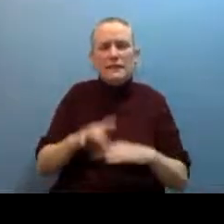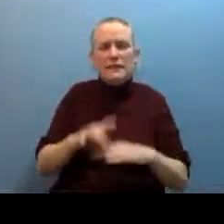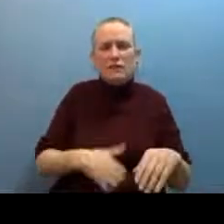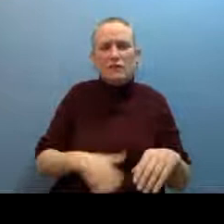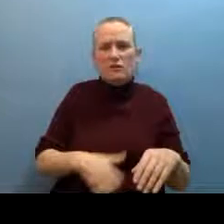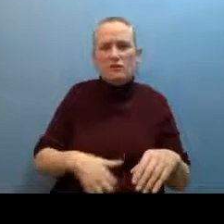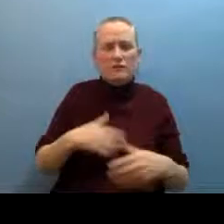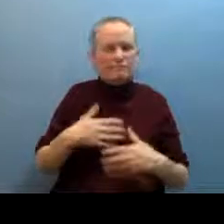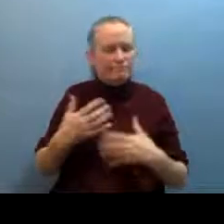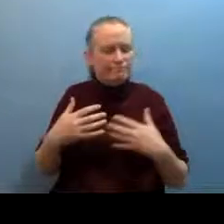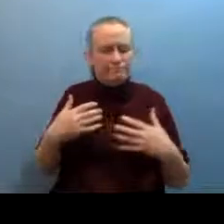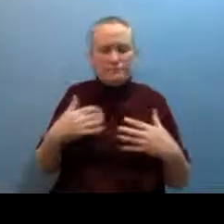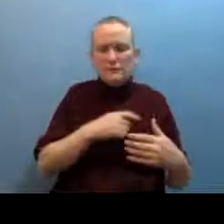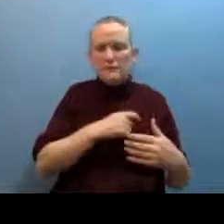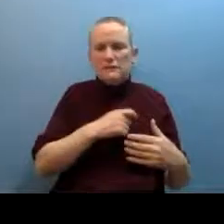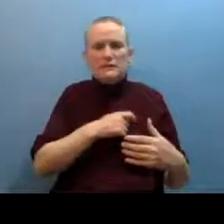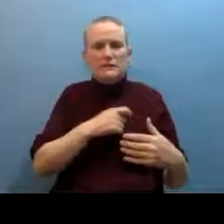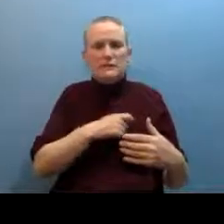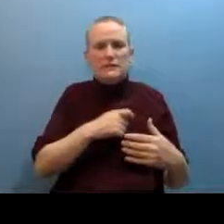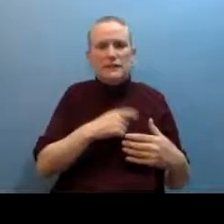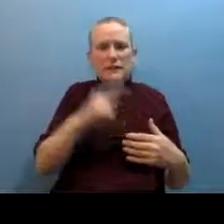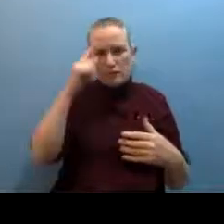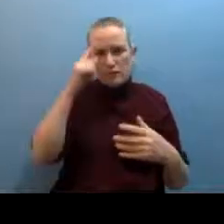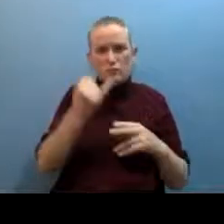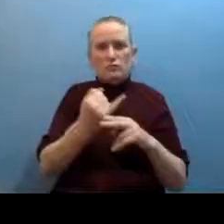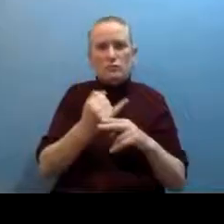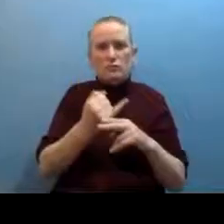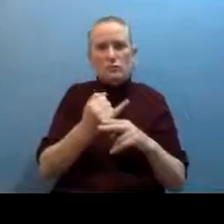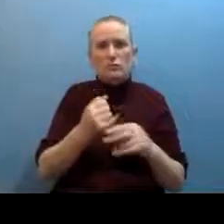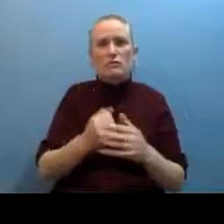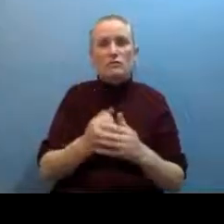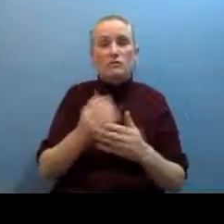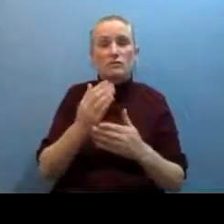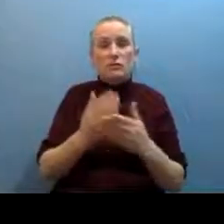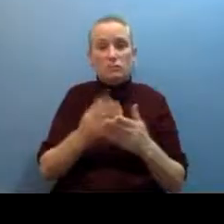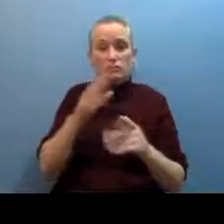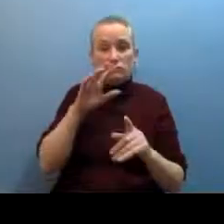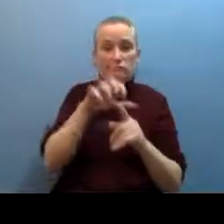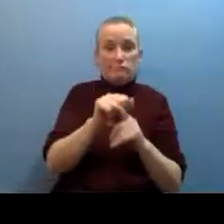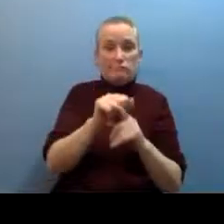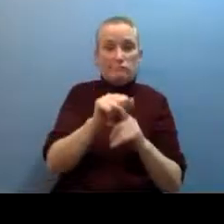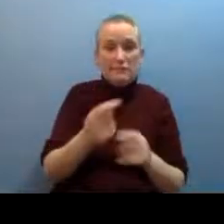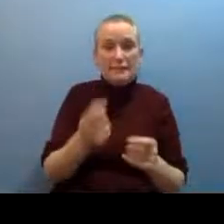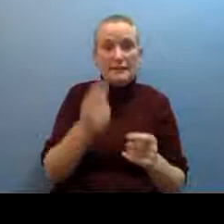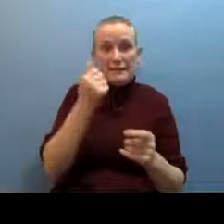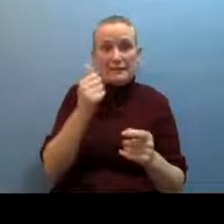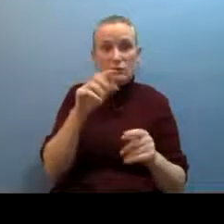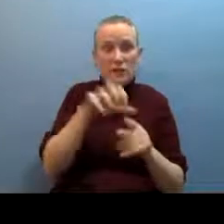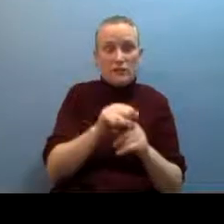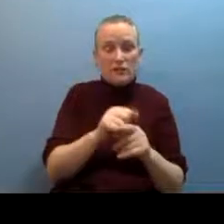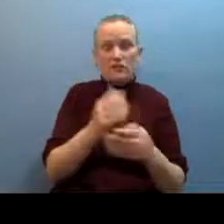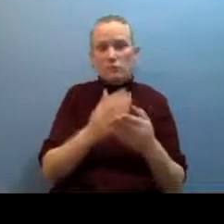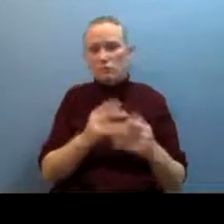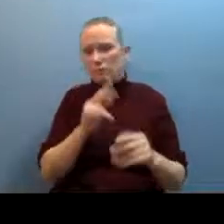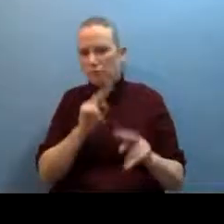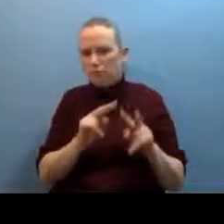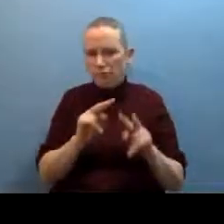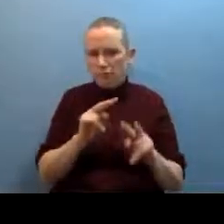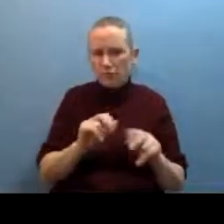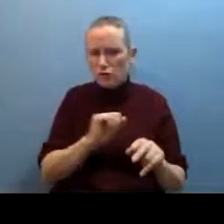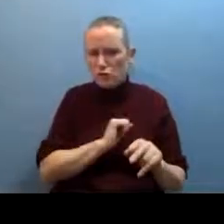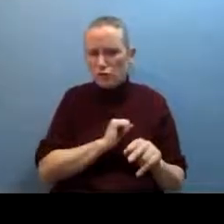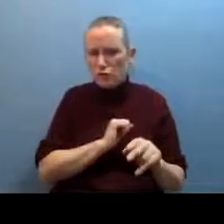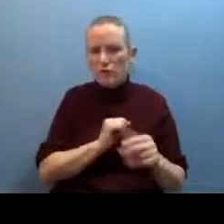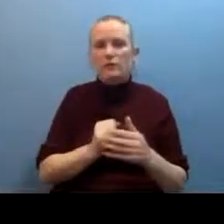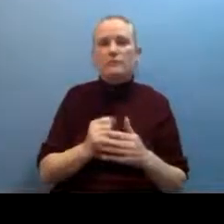or having a panic attack when they're thinking about school. So some of the signs might be quite obvious, some of them might be a little bit subtle. But